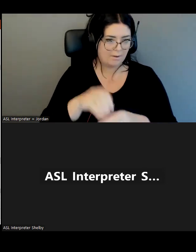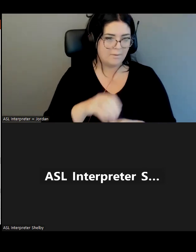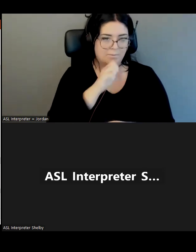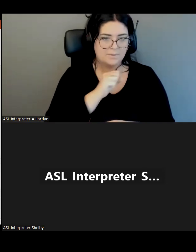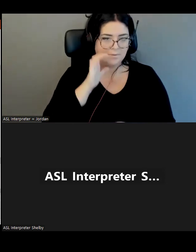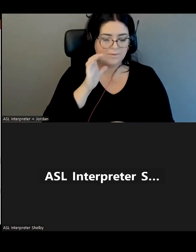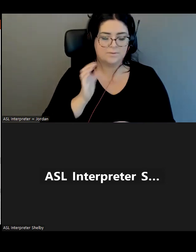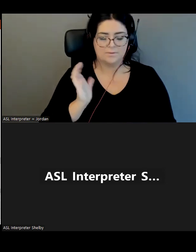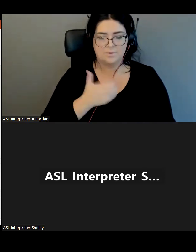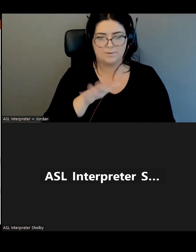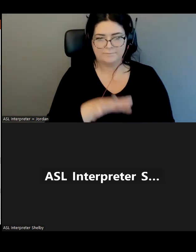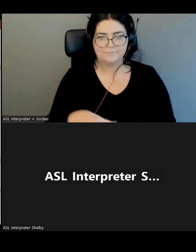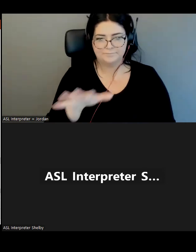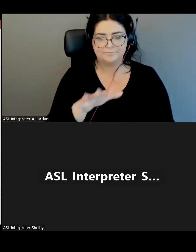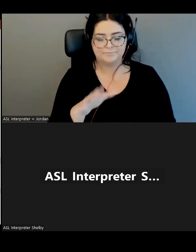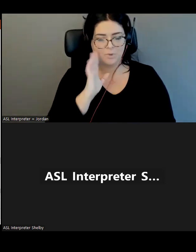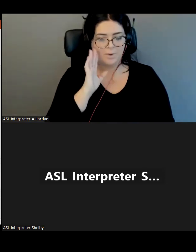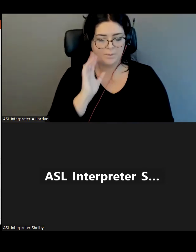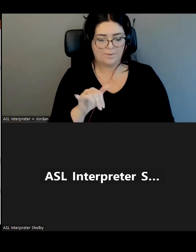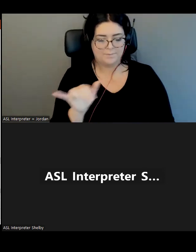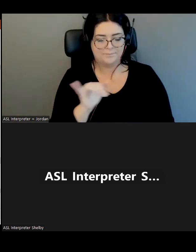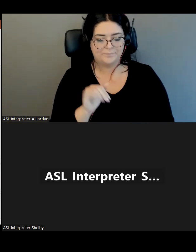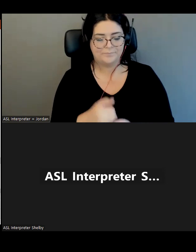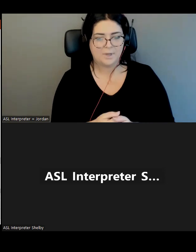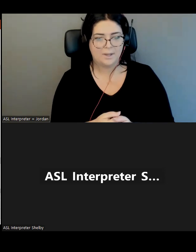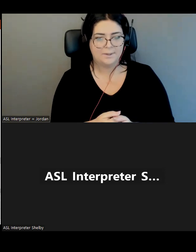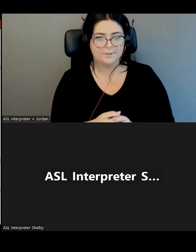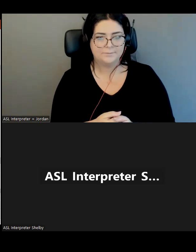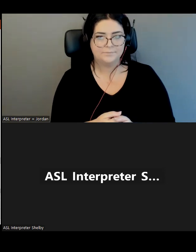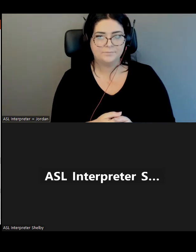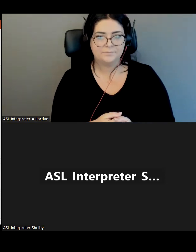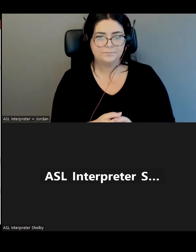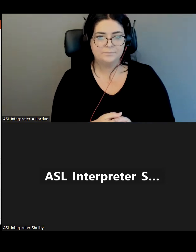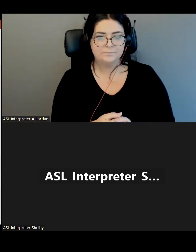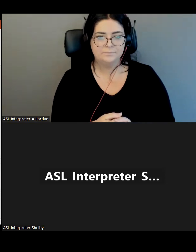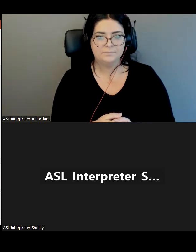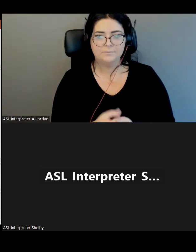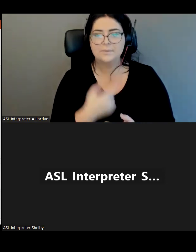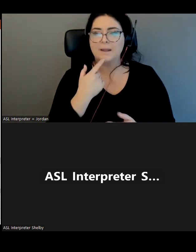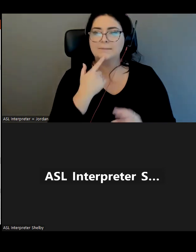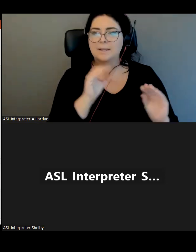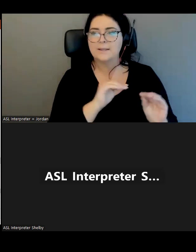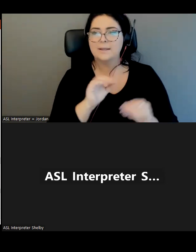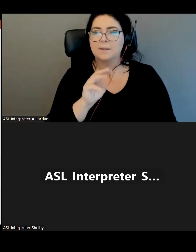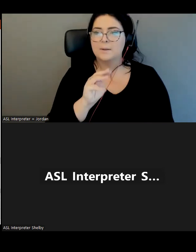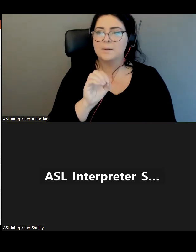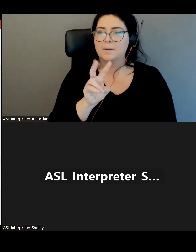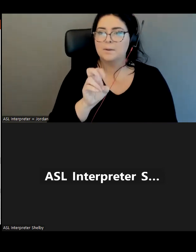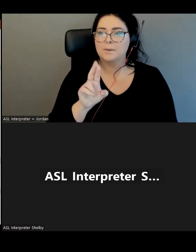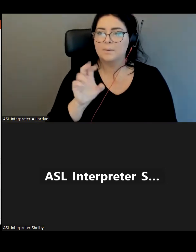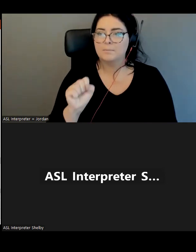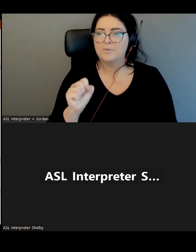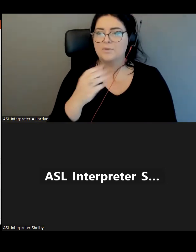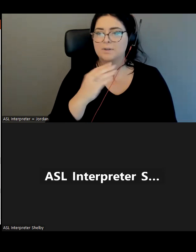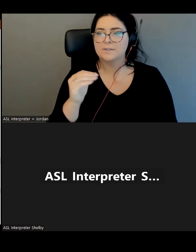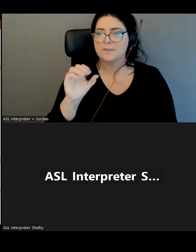our region. I can speak to. So they are I call them the movers and shakers. That's what they are. They're the movers